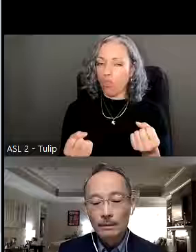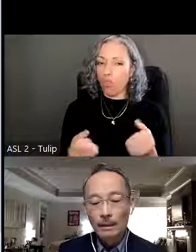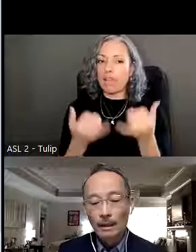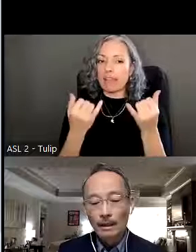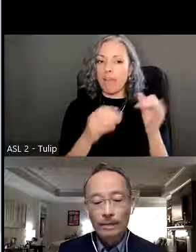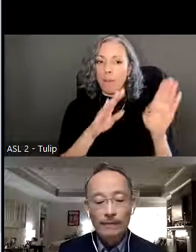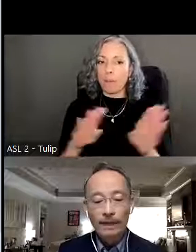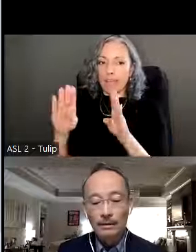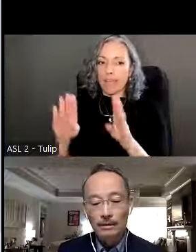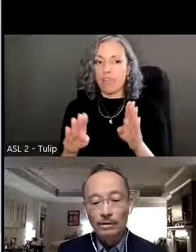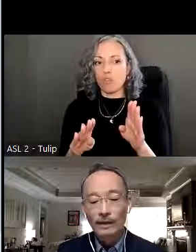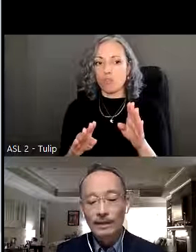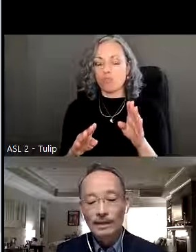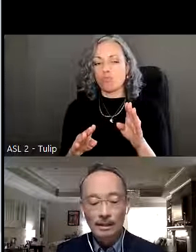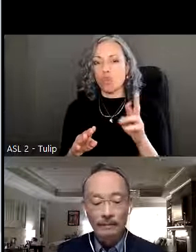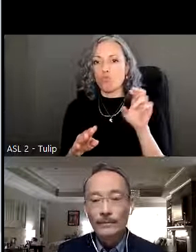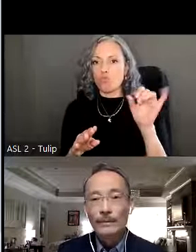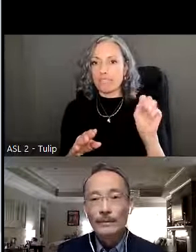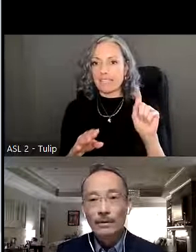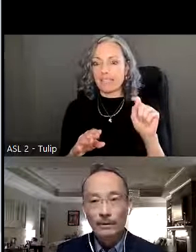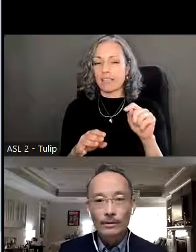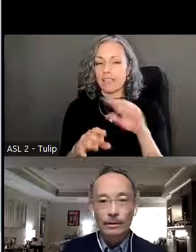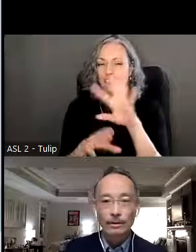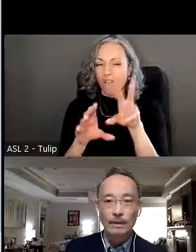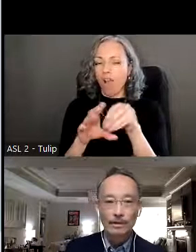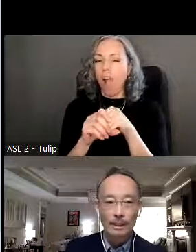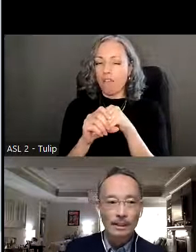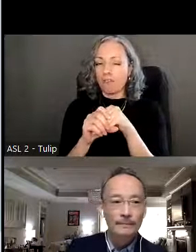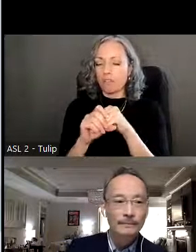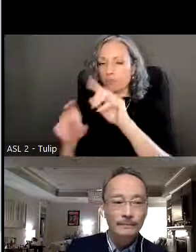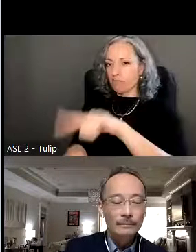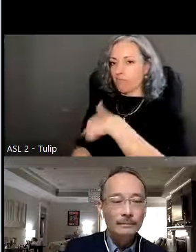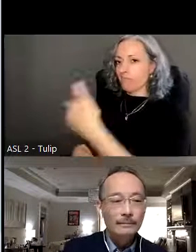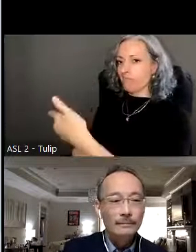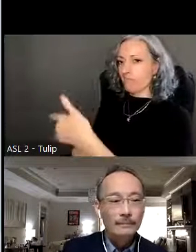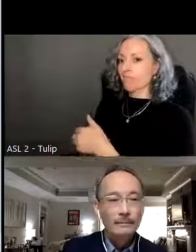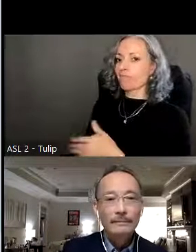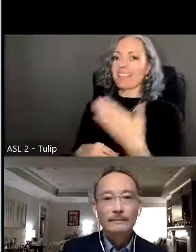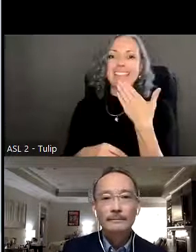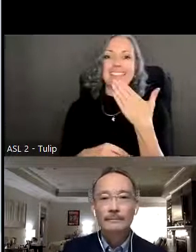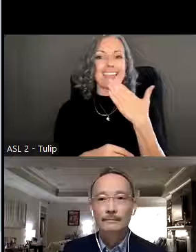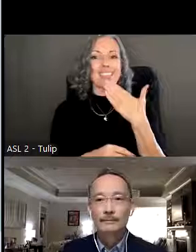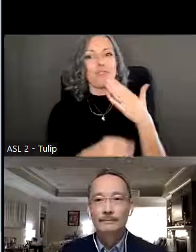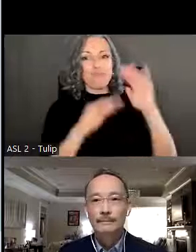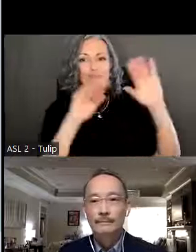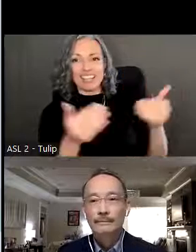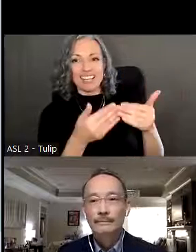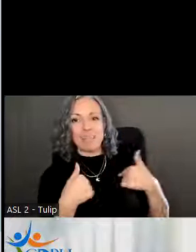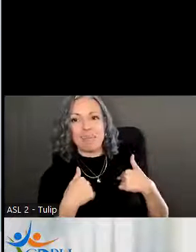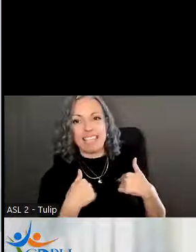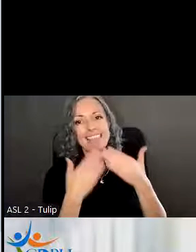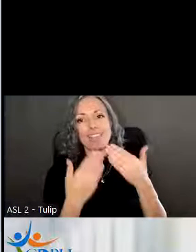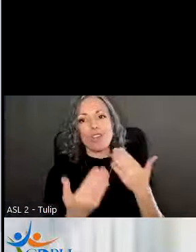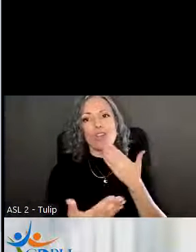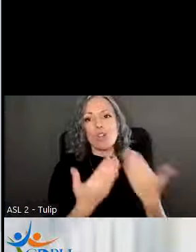behavioral risk factor surveillance system. So over to you, Dr. Chi. Thank you. Thank you for the introduction. Good